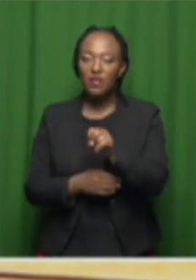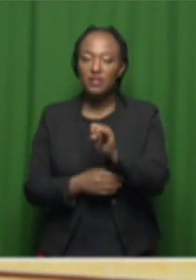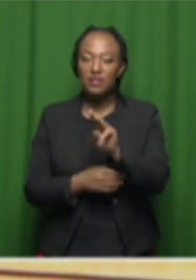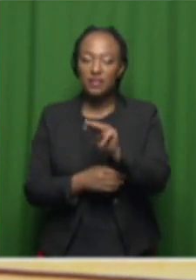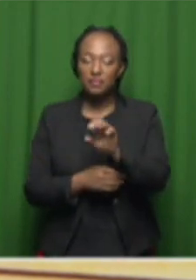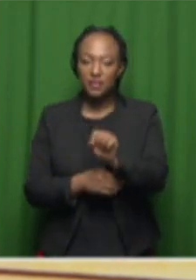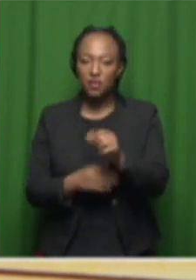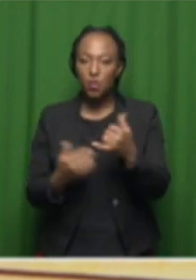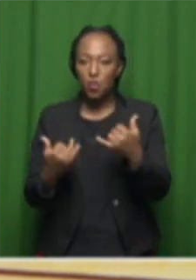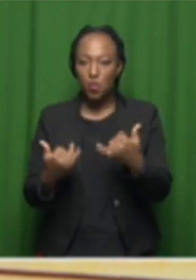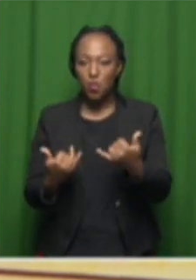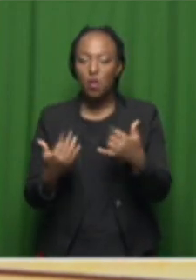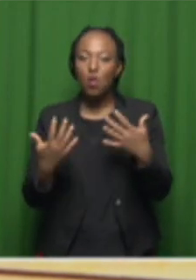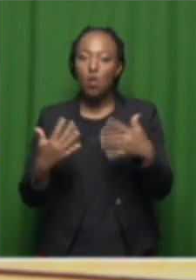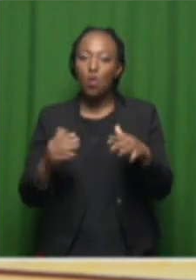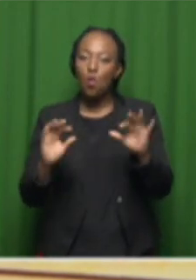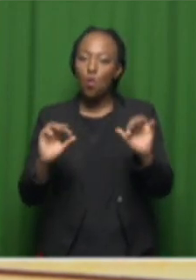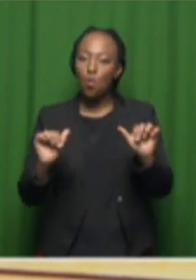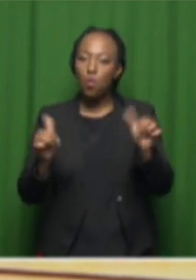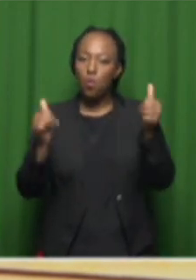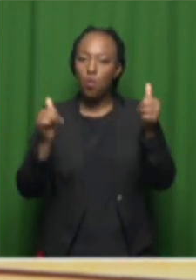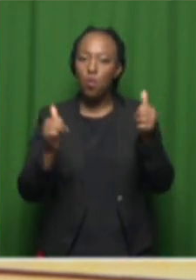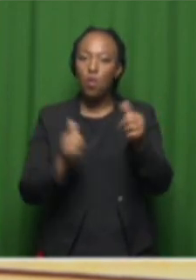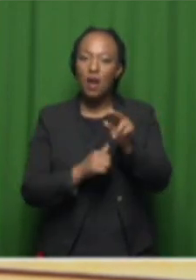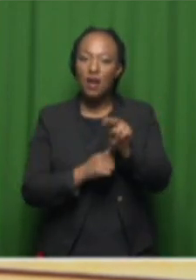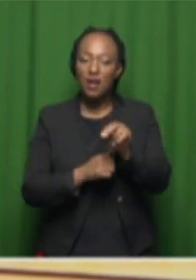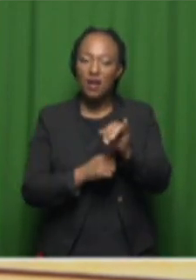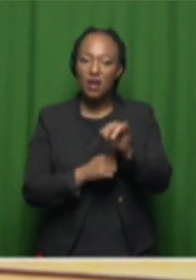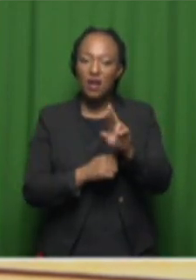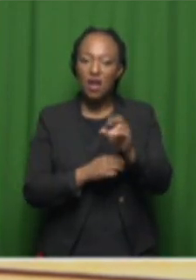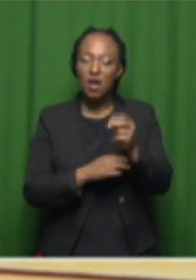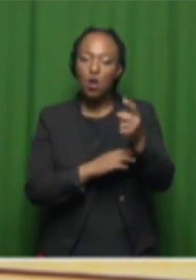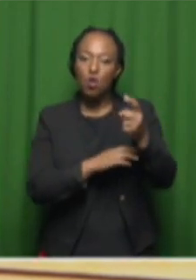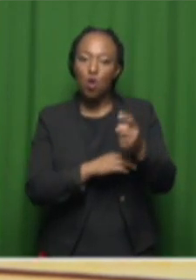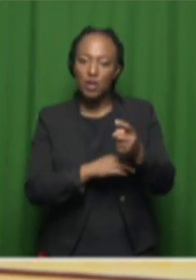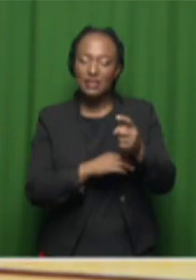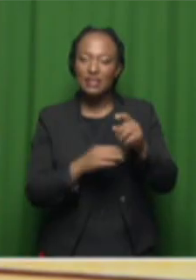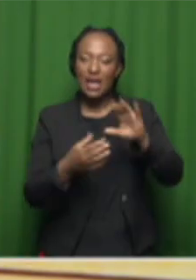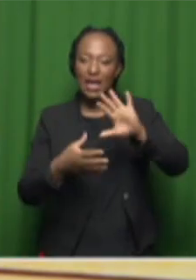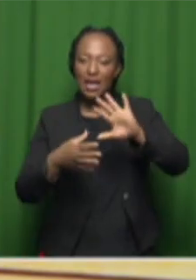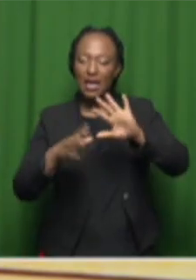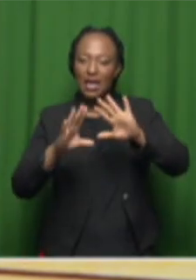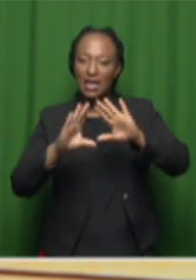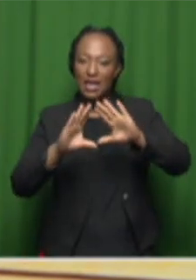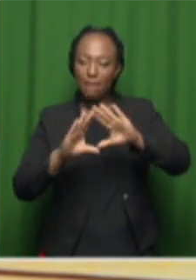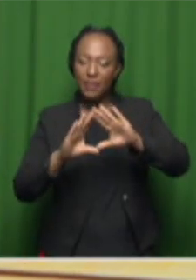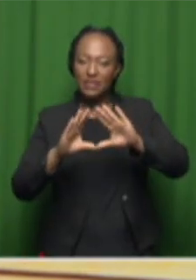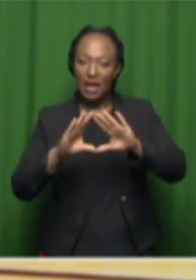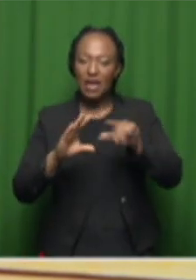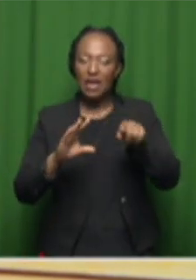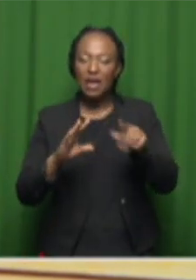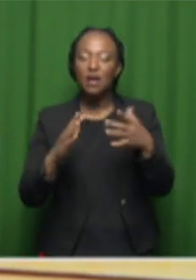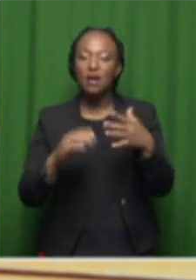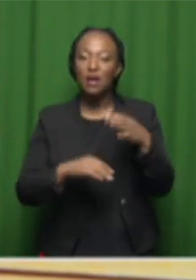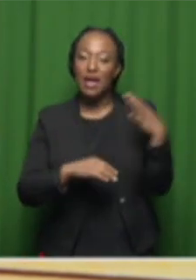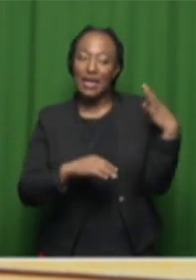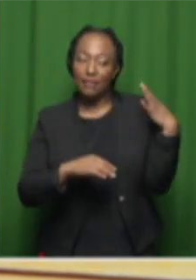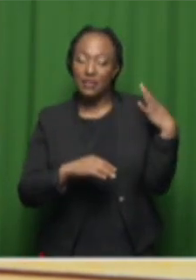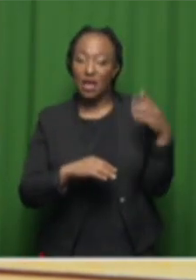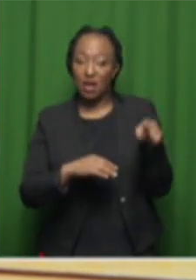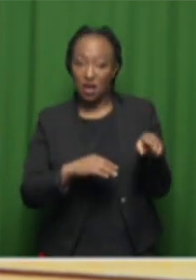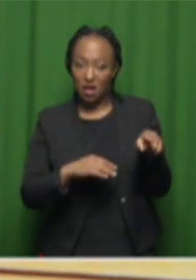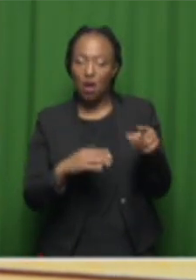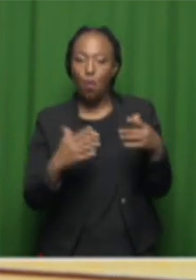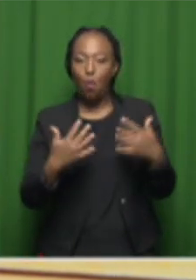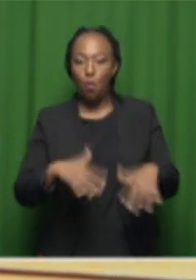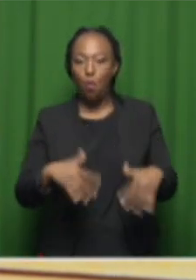following the highly successful debut at Nirox Sculpture Park, Capitec Handmade Africa is set to make its exhilarating return, but this time in